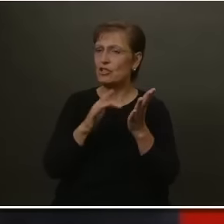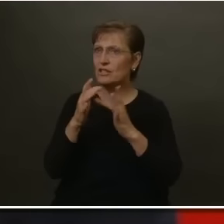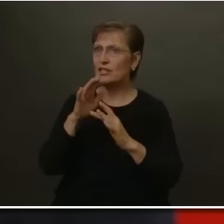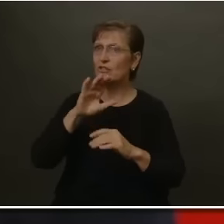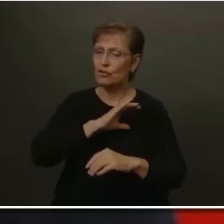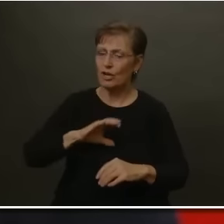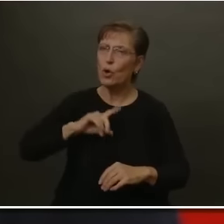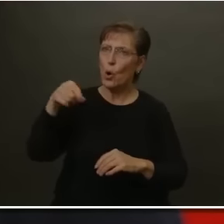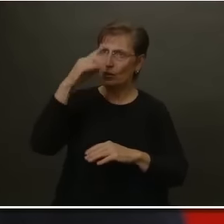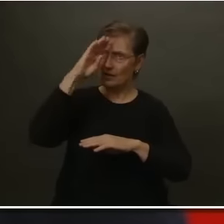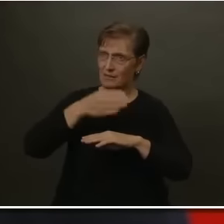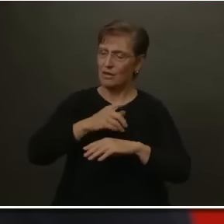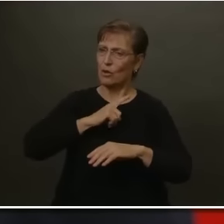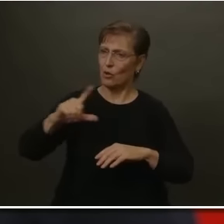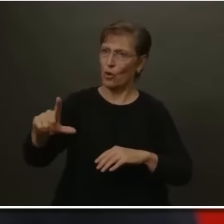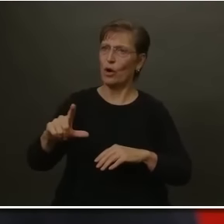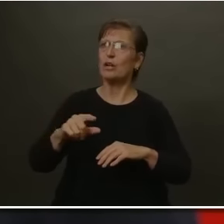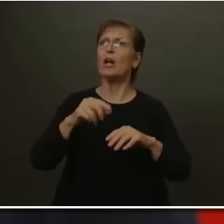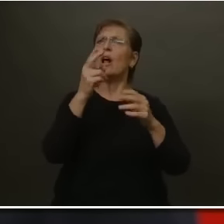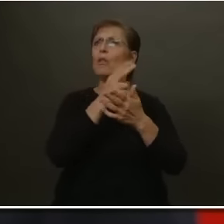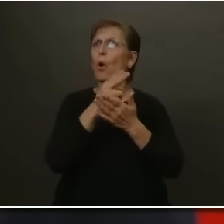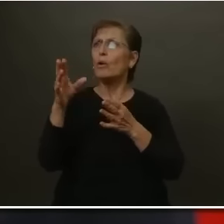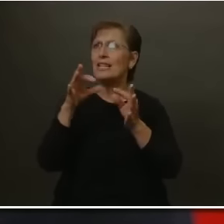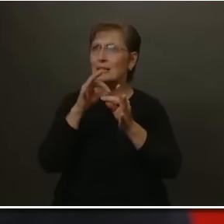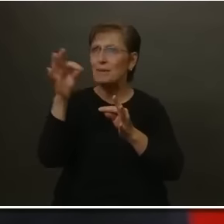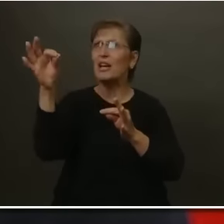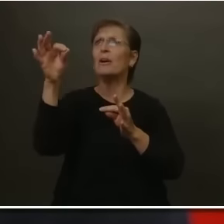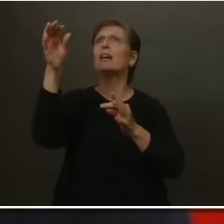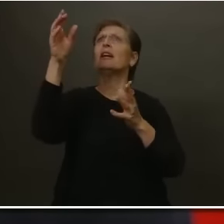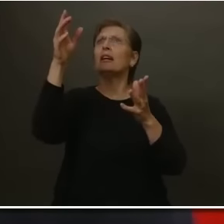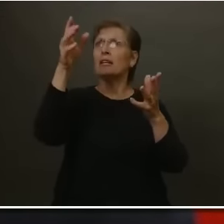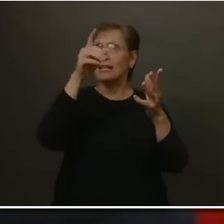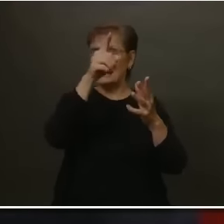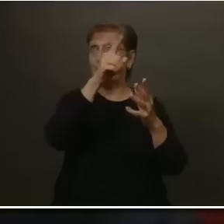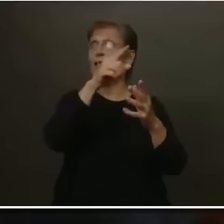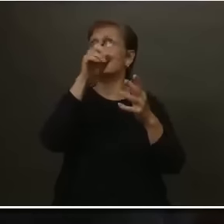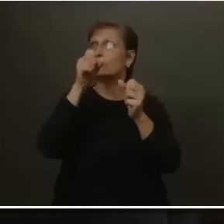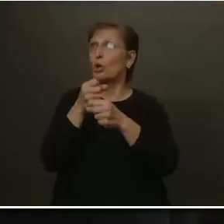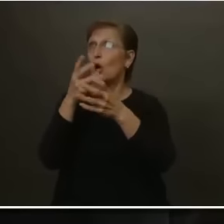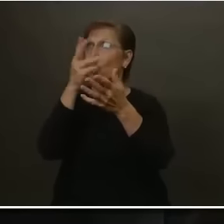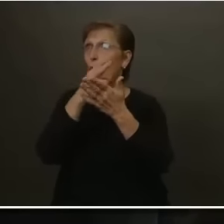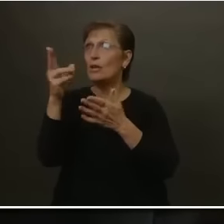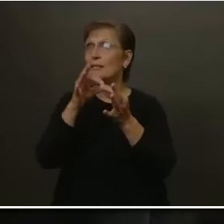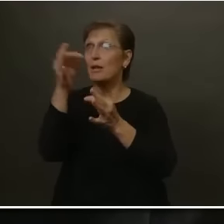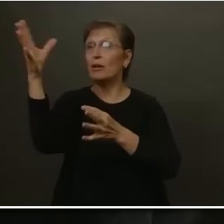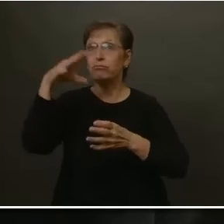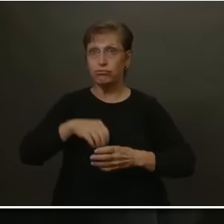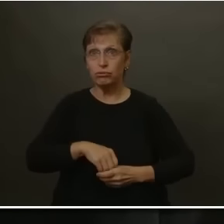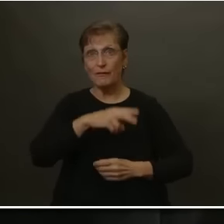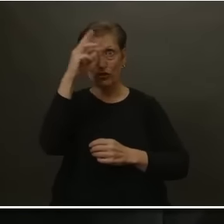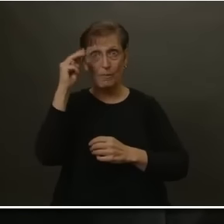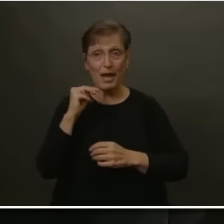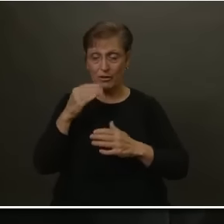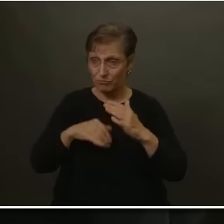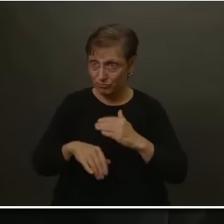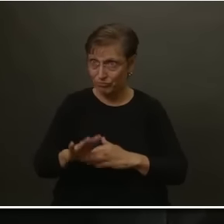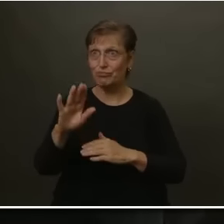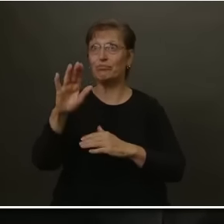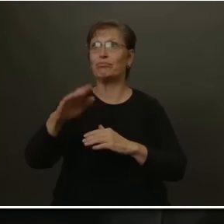Christ, the Holy Son, our Lord. He was conceived by the power of the Holy Spirit and born of the Virgin Mary. He suffered under Pontius